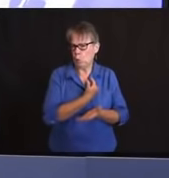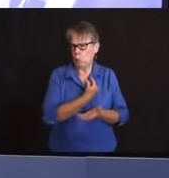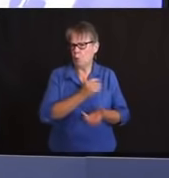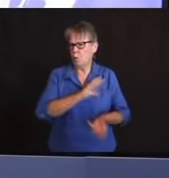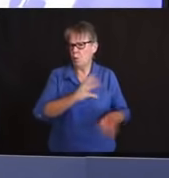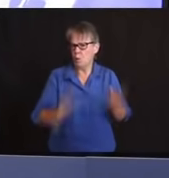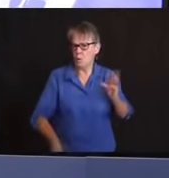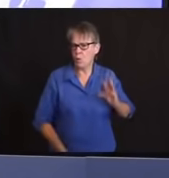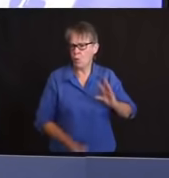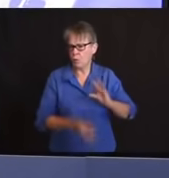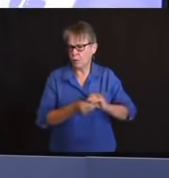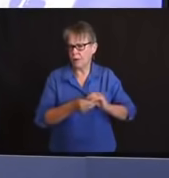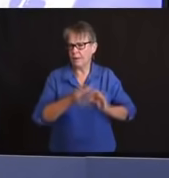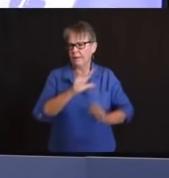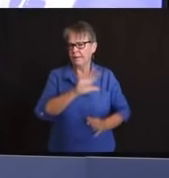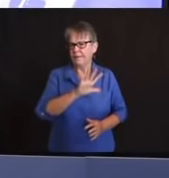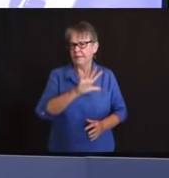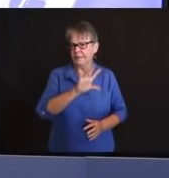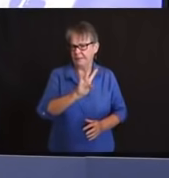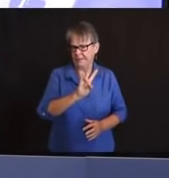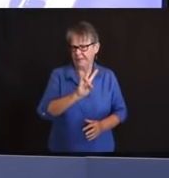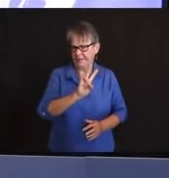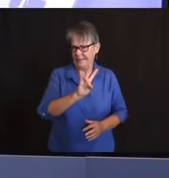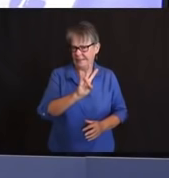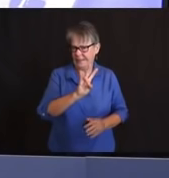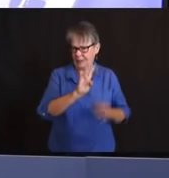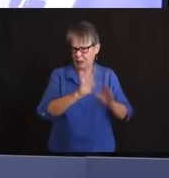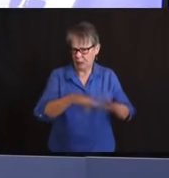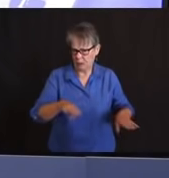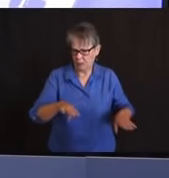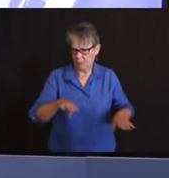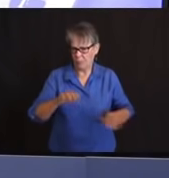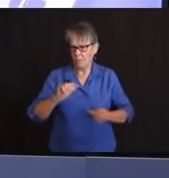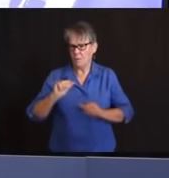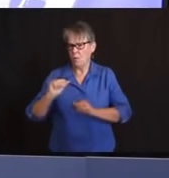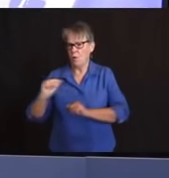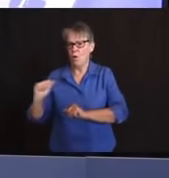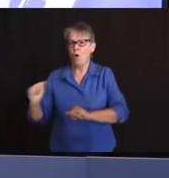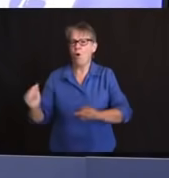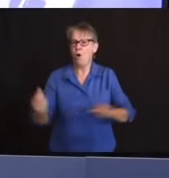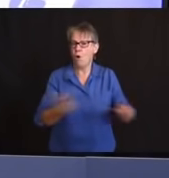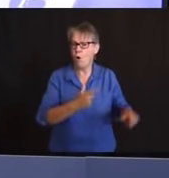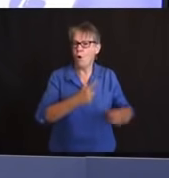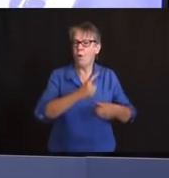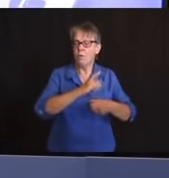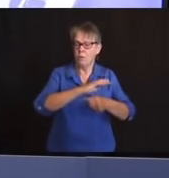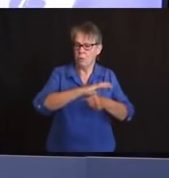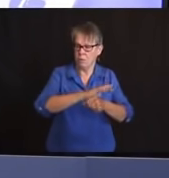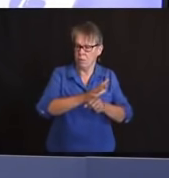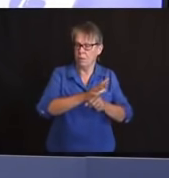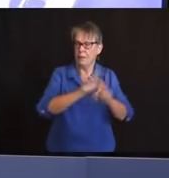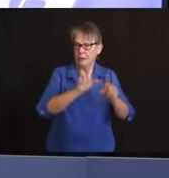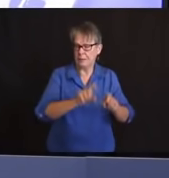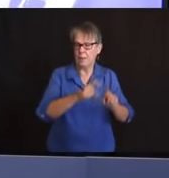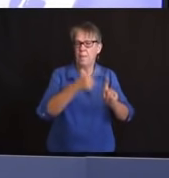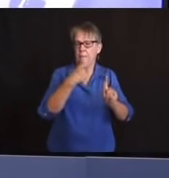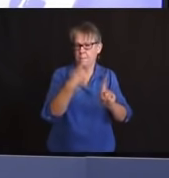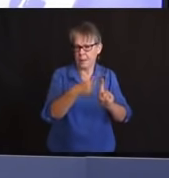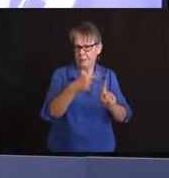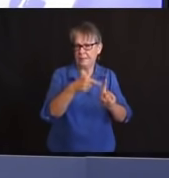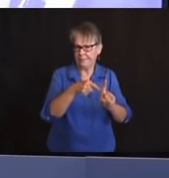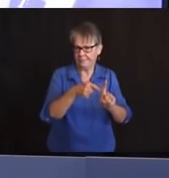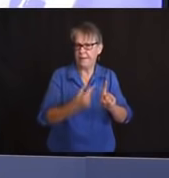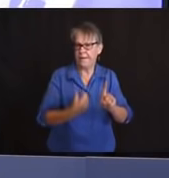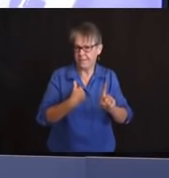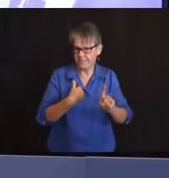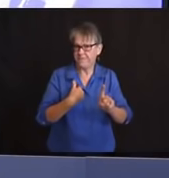children have tested positive for active COVID-19 or have had positive antibody tests. The governor reviewed